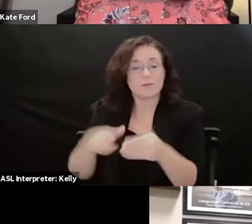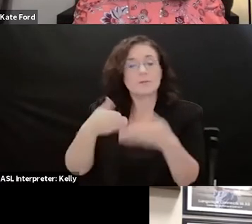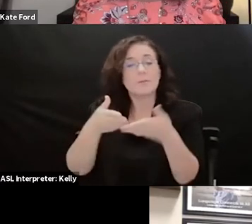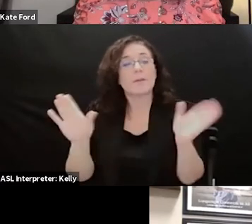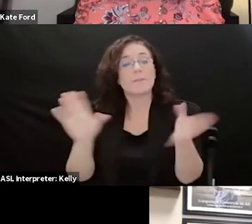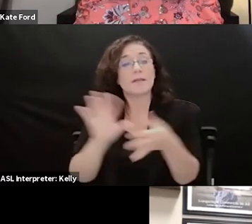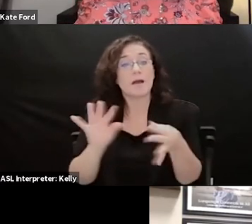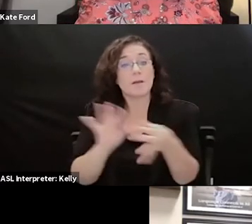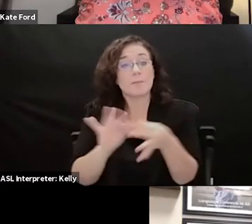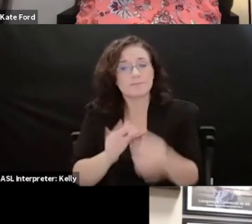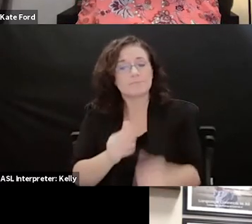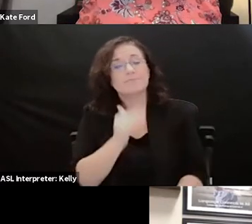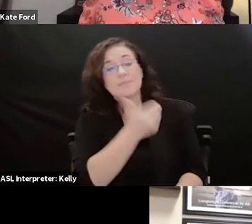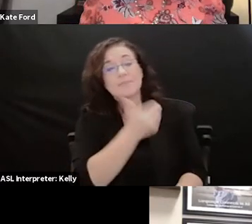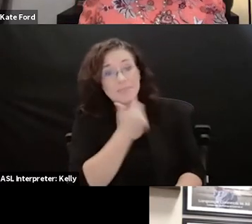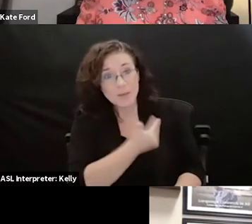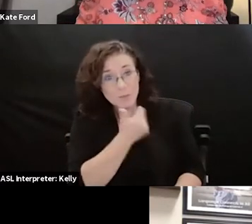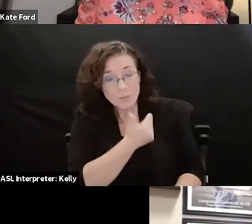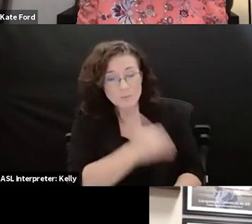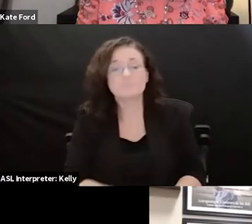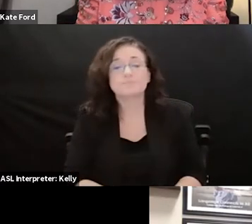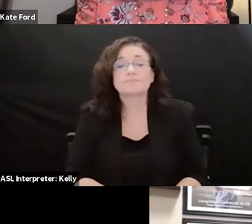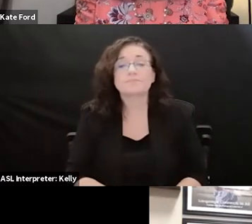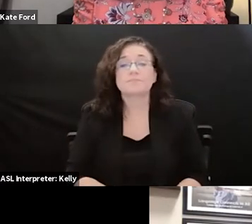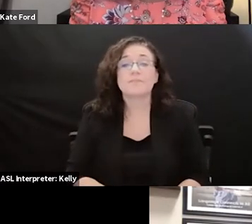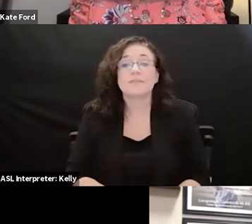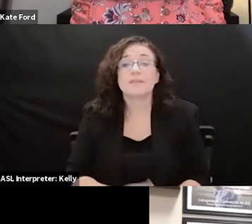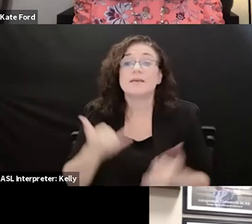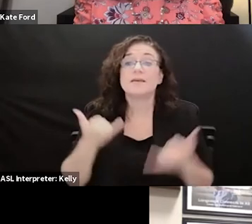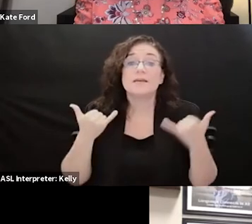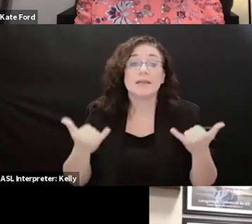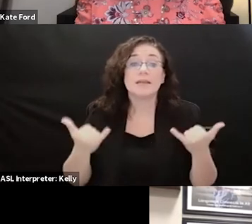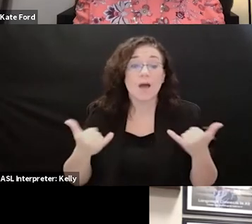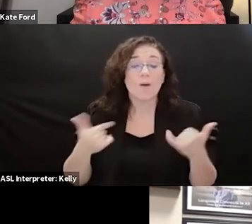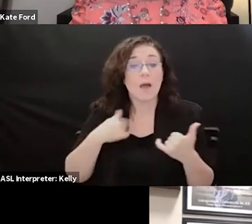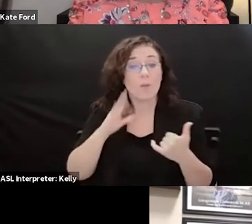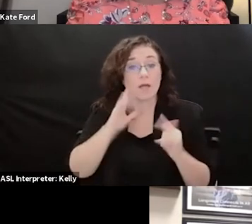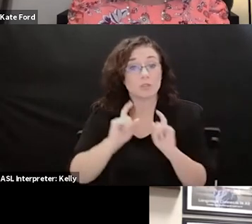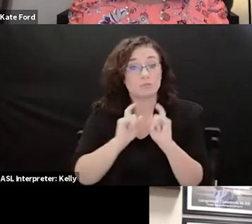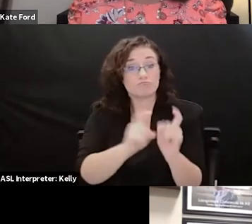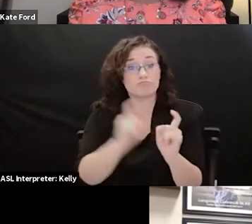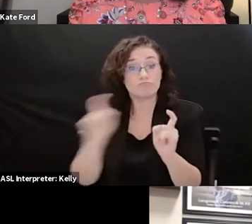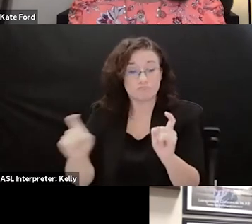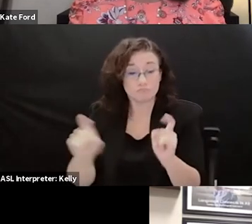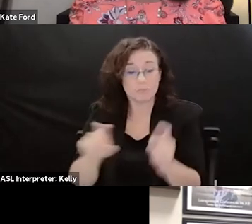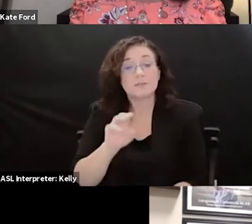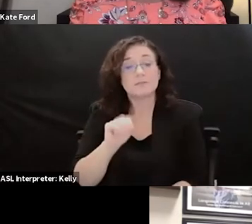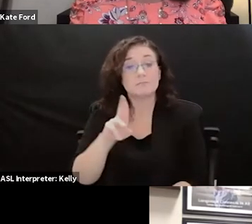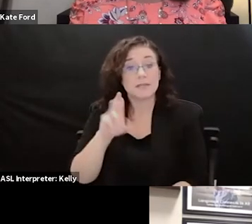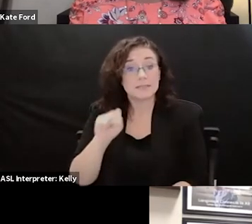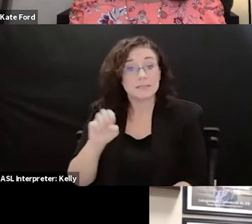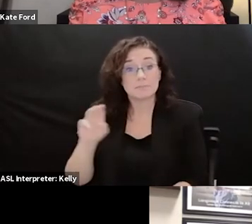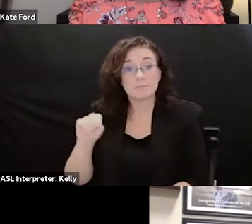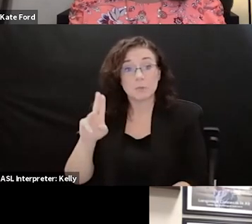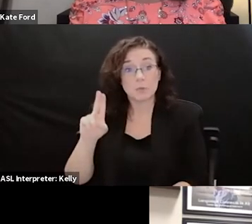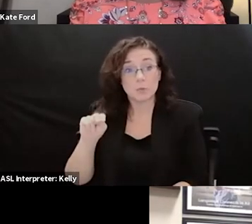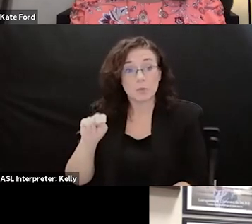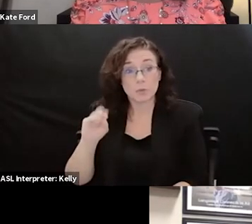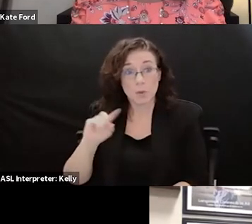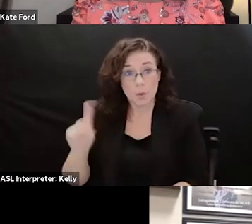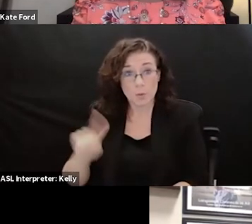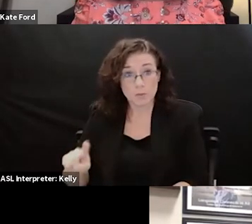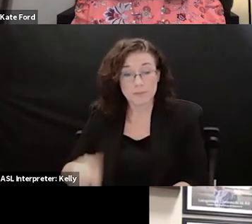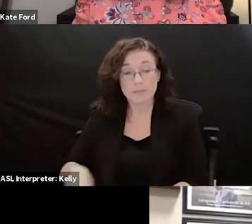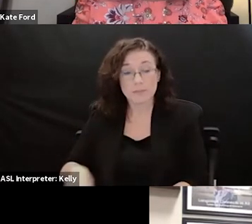very much miss trujillo and now i'd like to give both ms munoz and miss caps an opportunity to weigh in on this